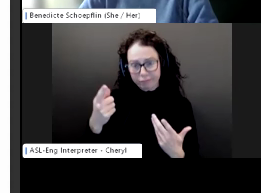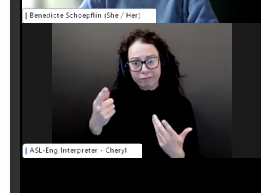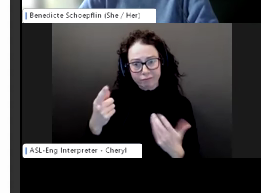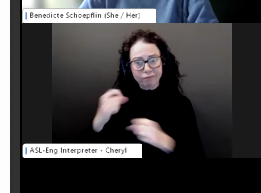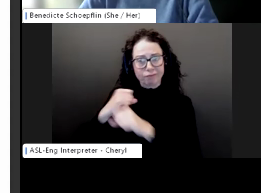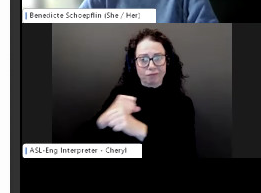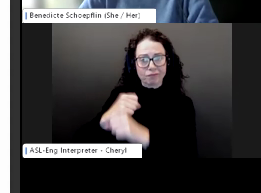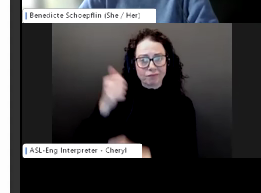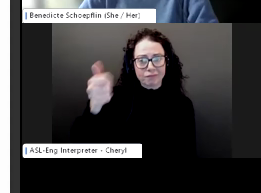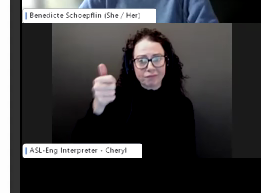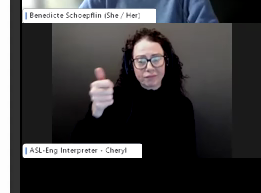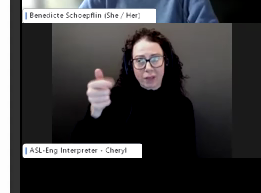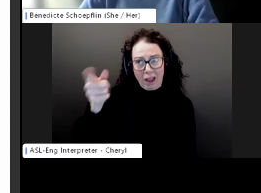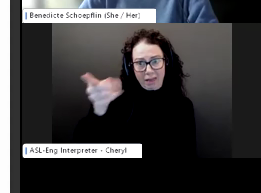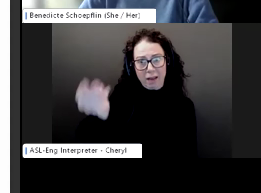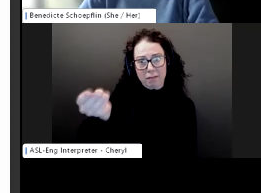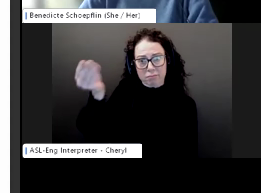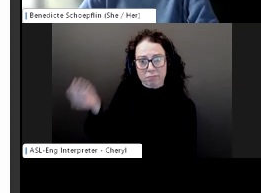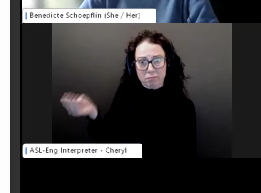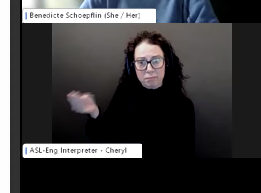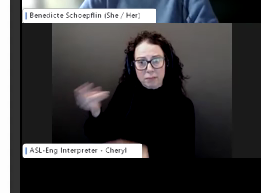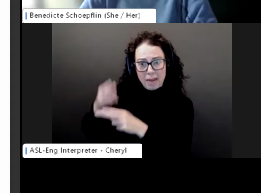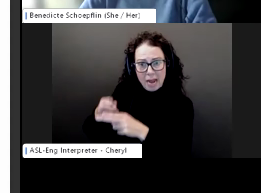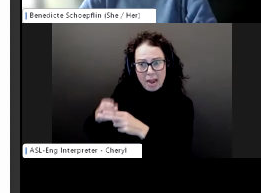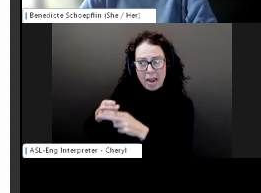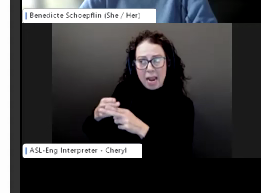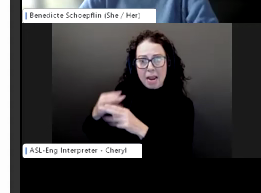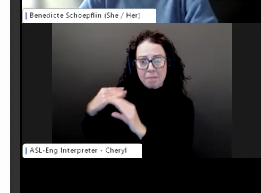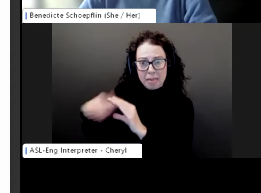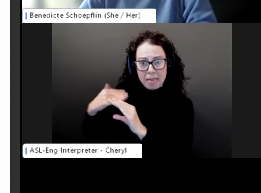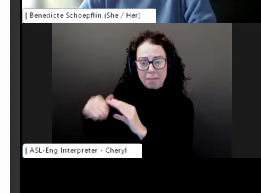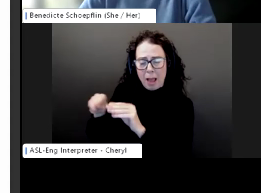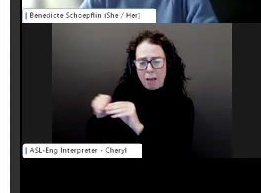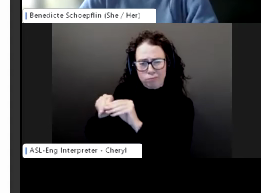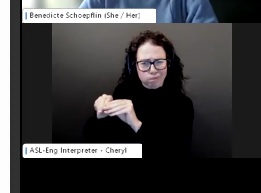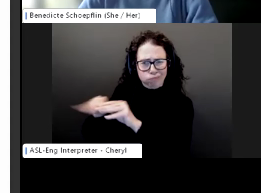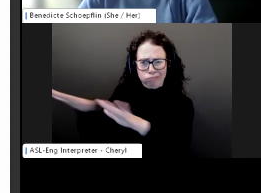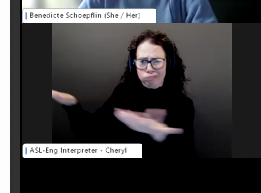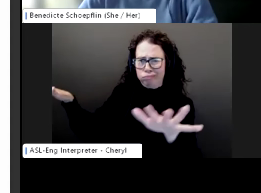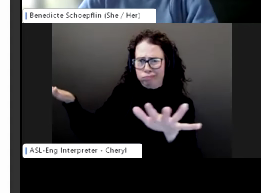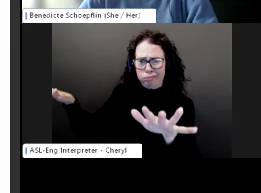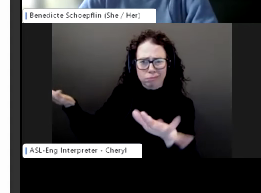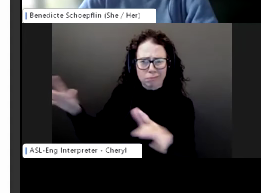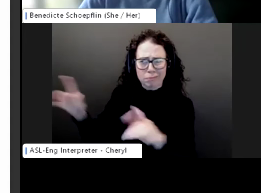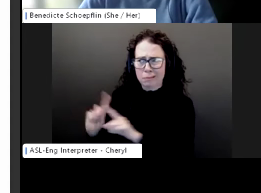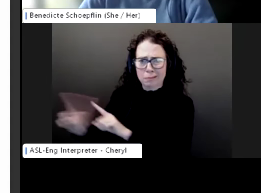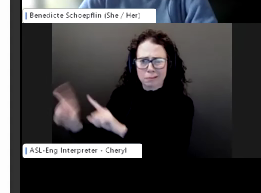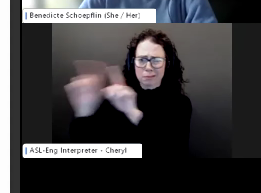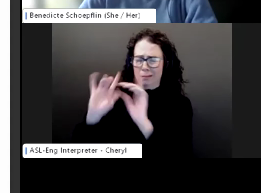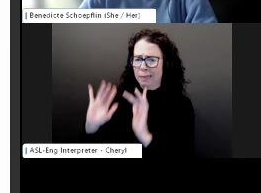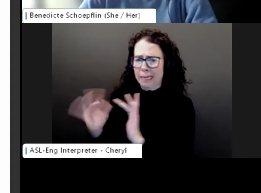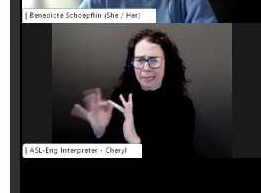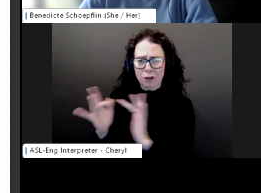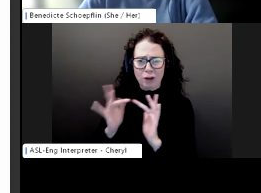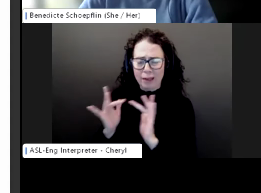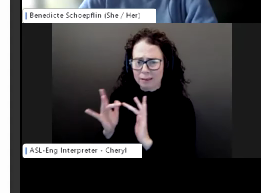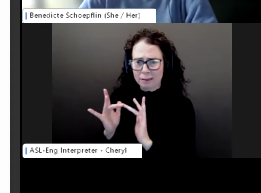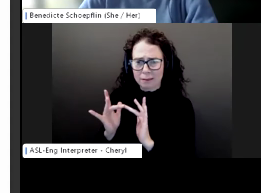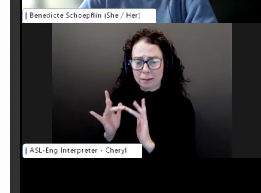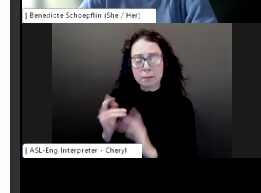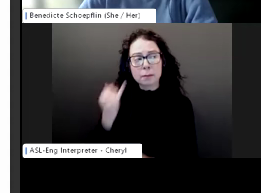or shared, that list is likely to get hacked and distributed very widely across the internet. And if we go to a website